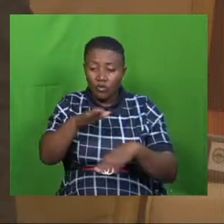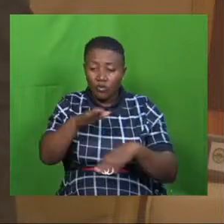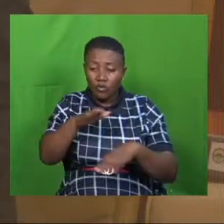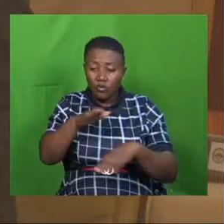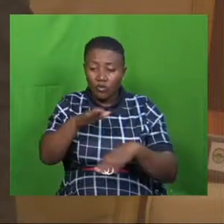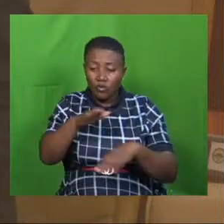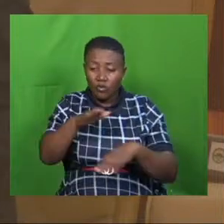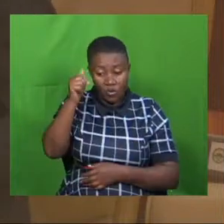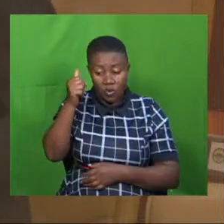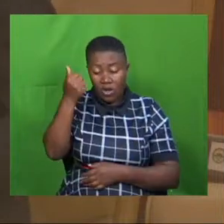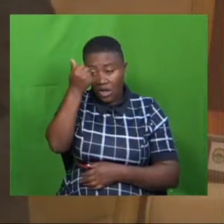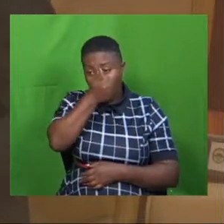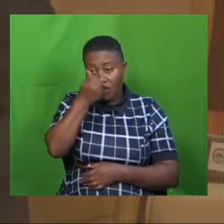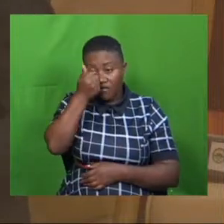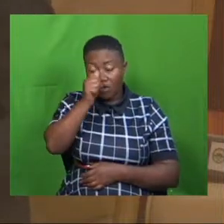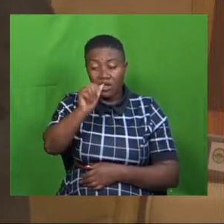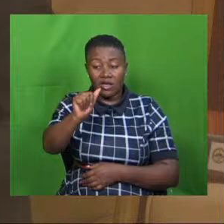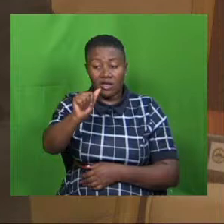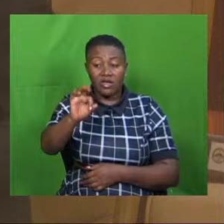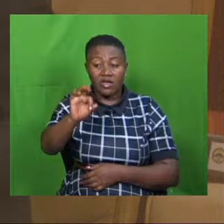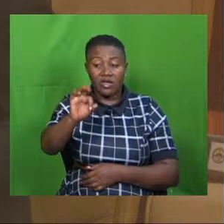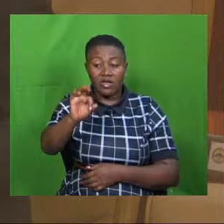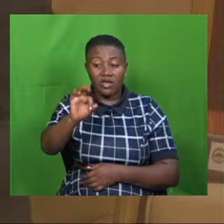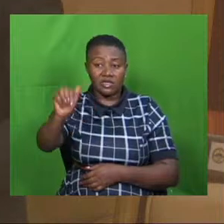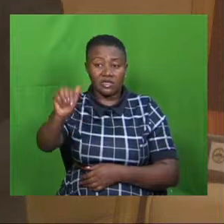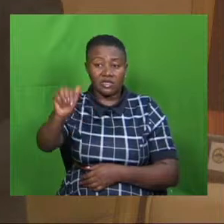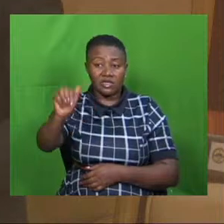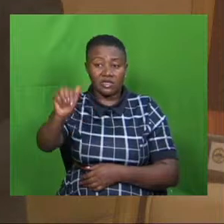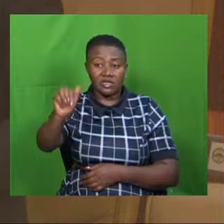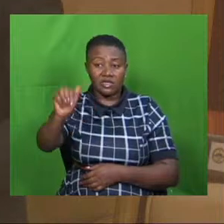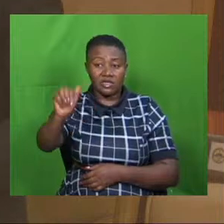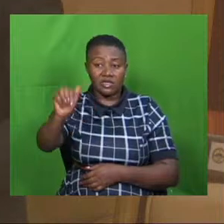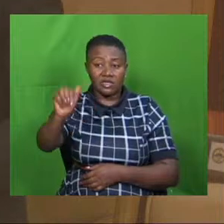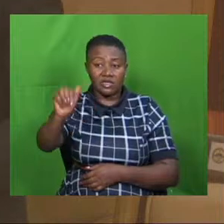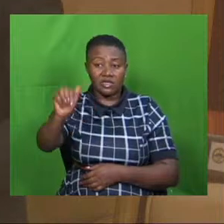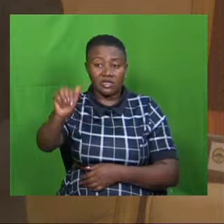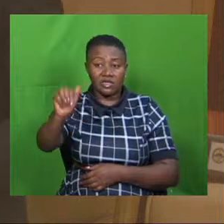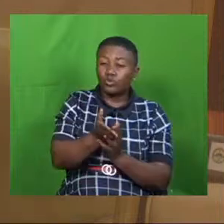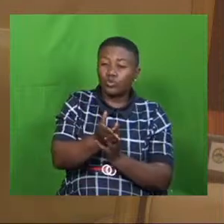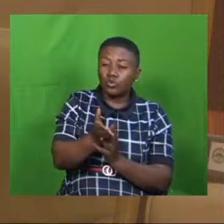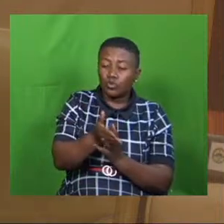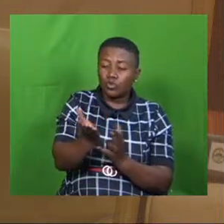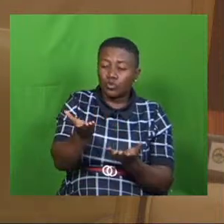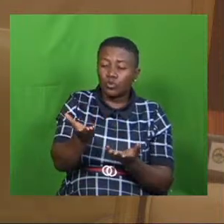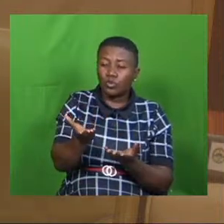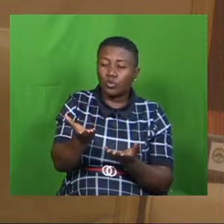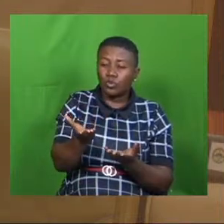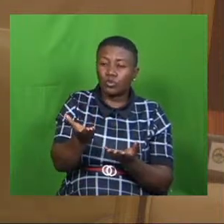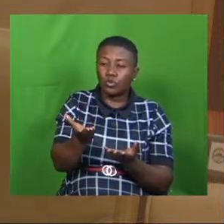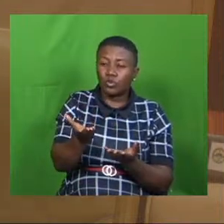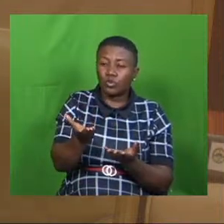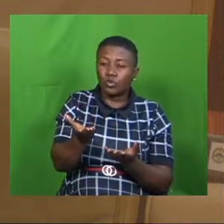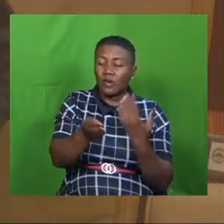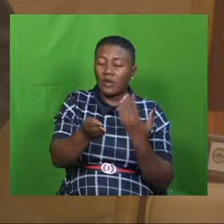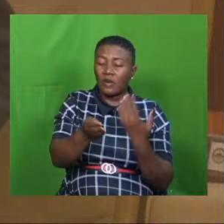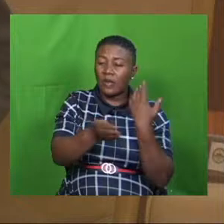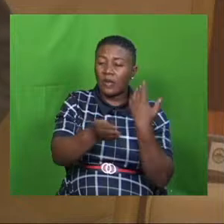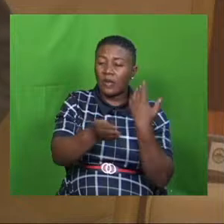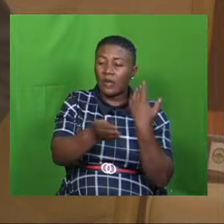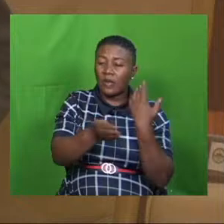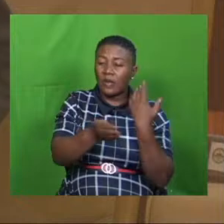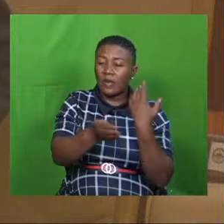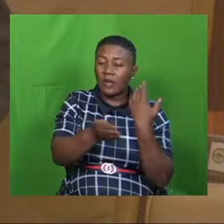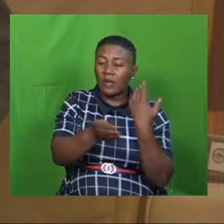Trade Area by increasing intra-African trade through the deployment of the bank's trade finance instrument